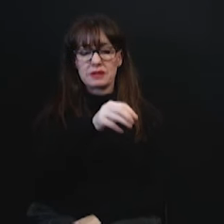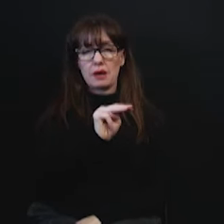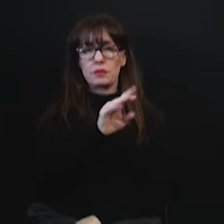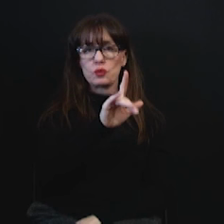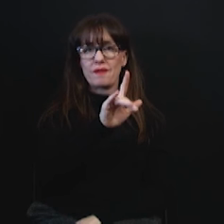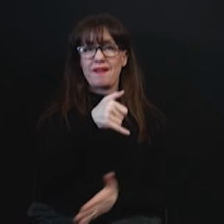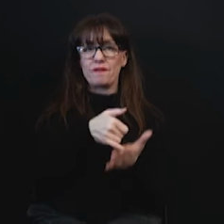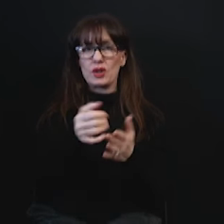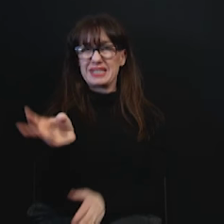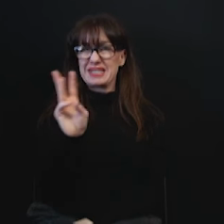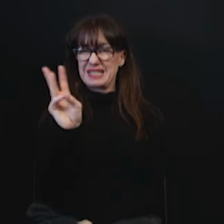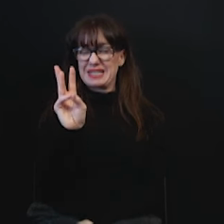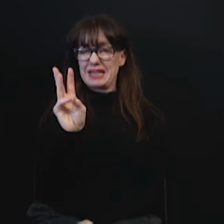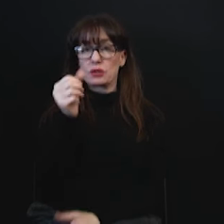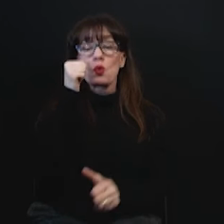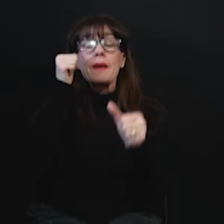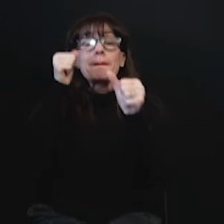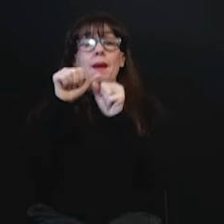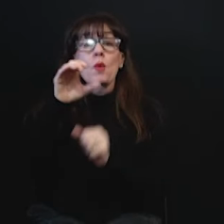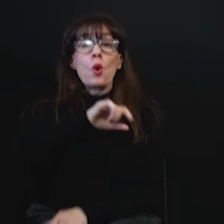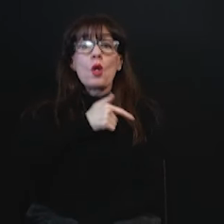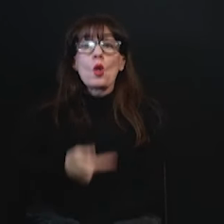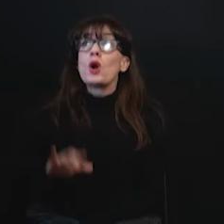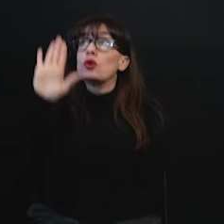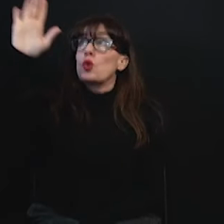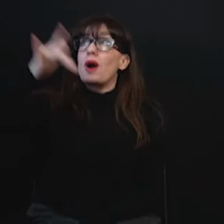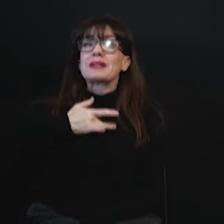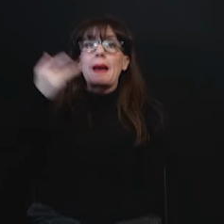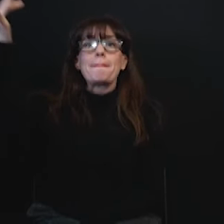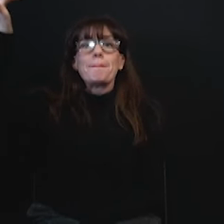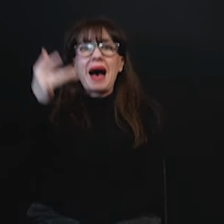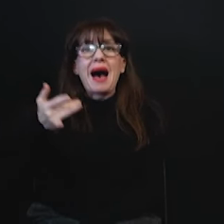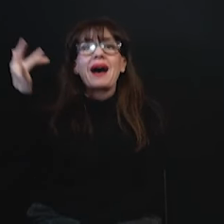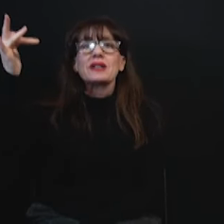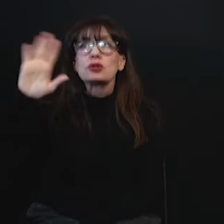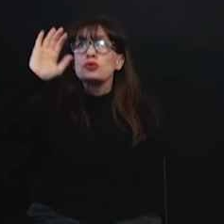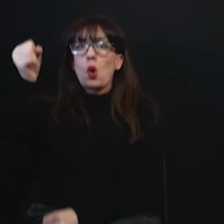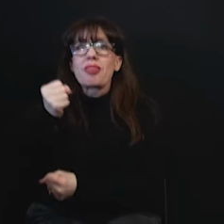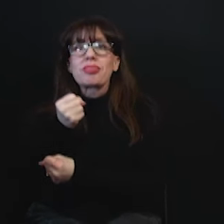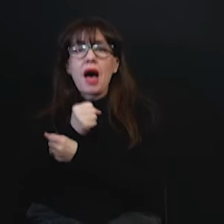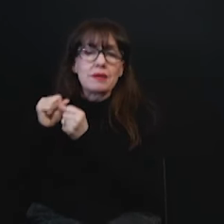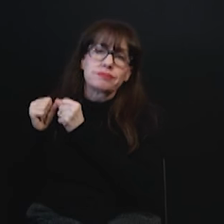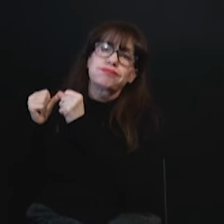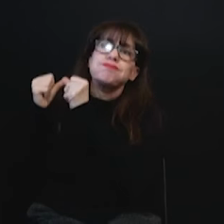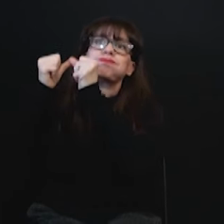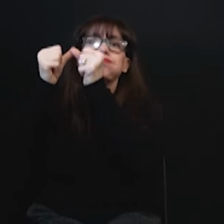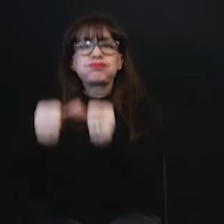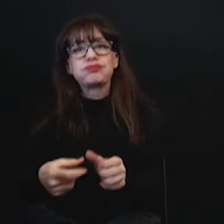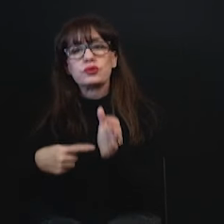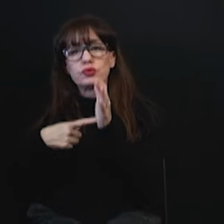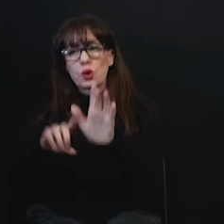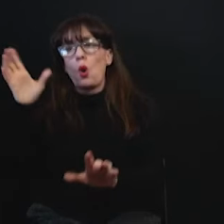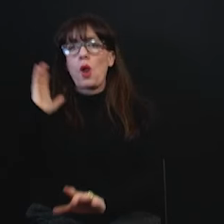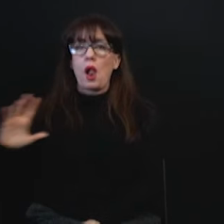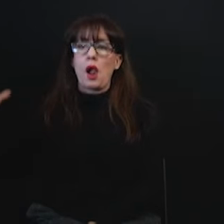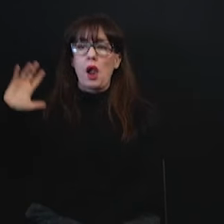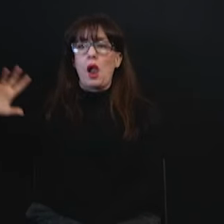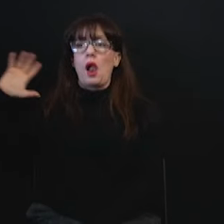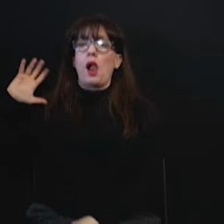6, he says, remember, O Lord, your compassion and unfailing love, which you have shown from long ages